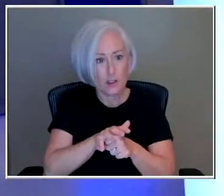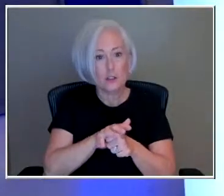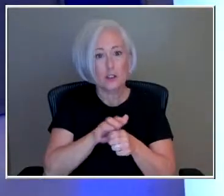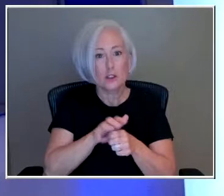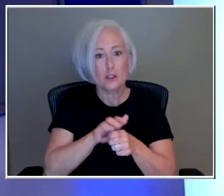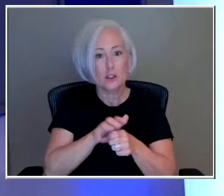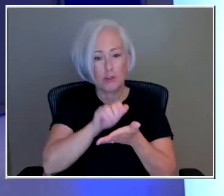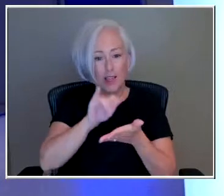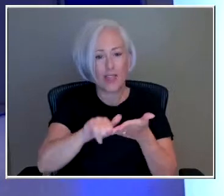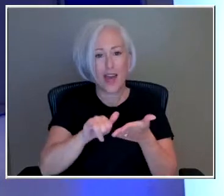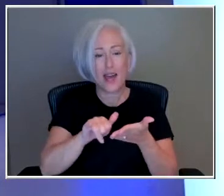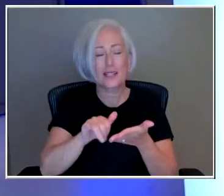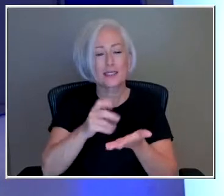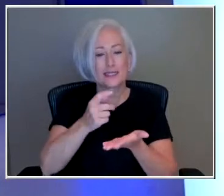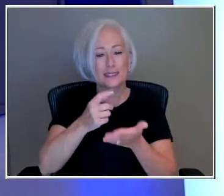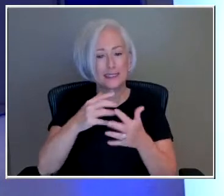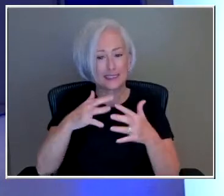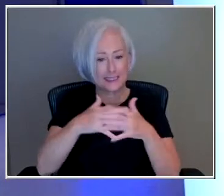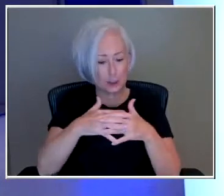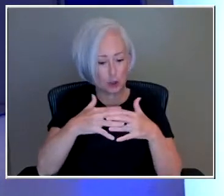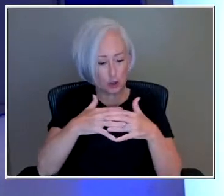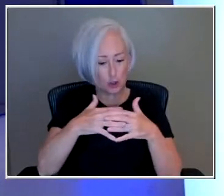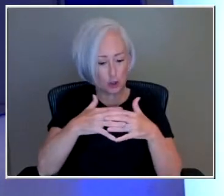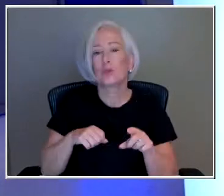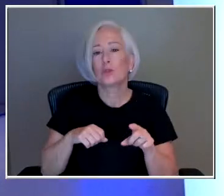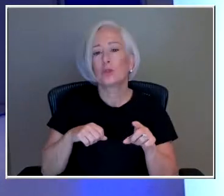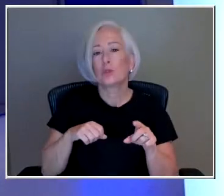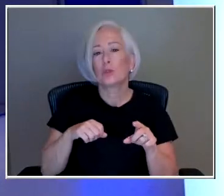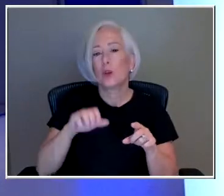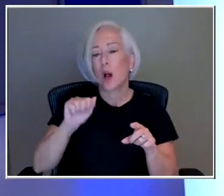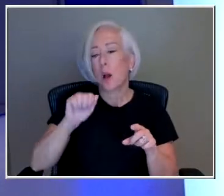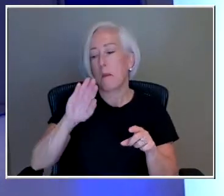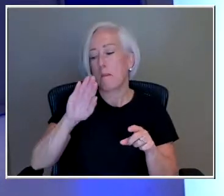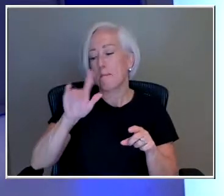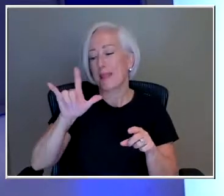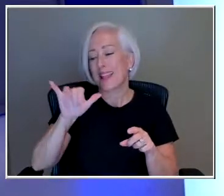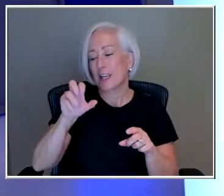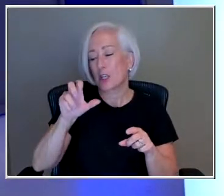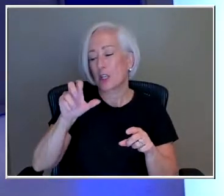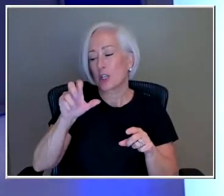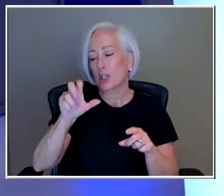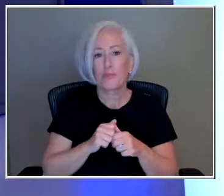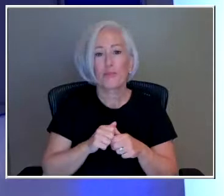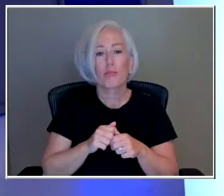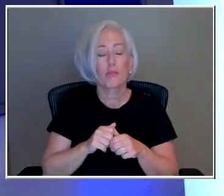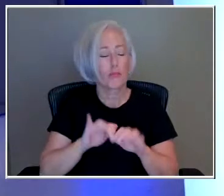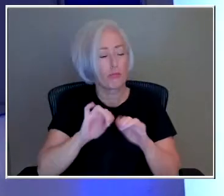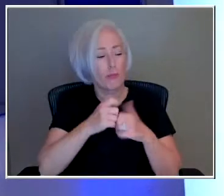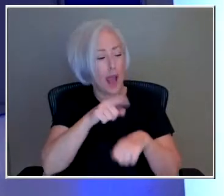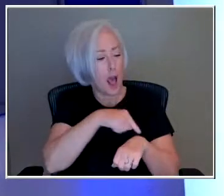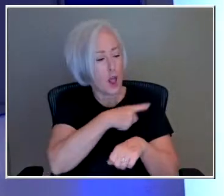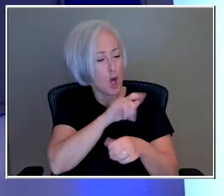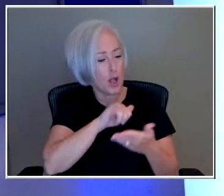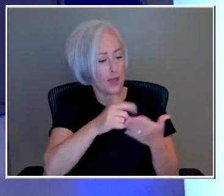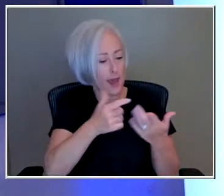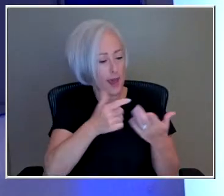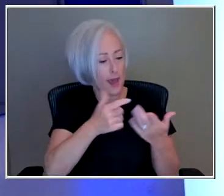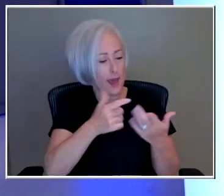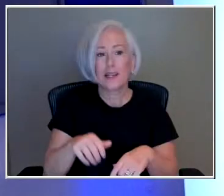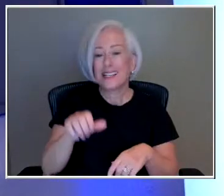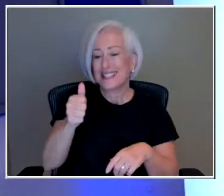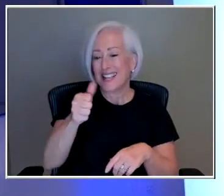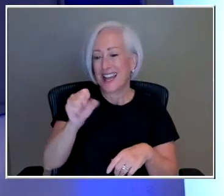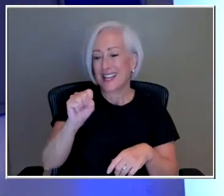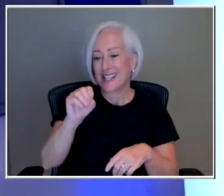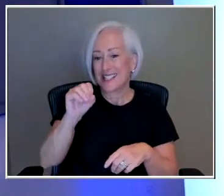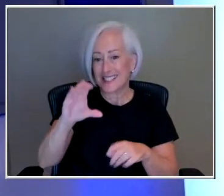all taking. So I mentioned, brief sonication treatments. They typically start at about 10 seconds each, and then can go up to 30